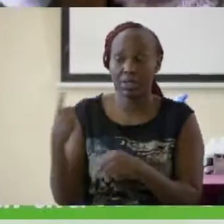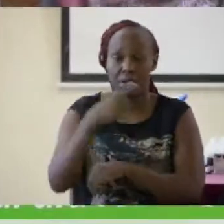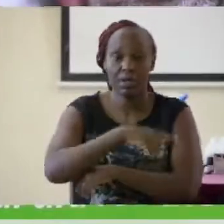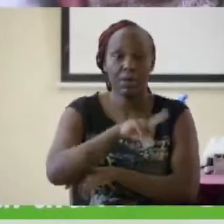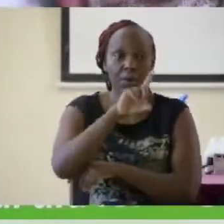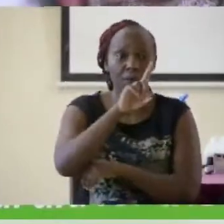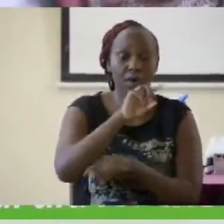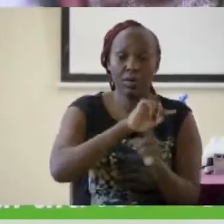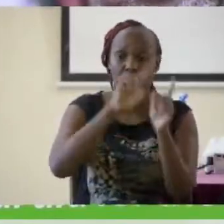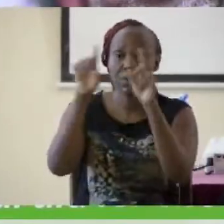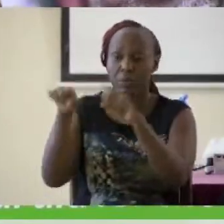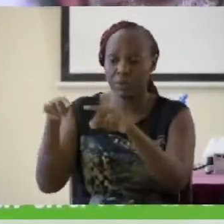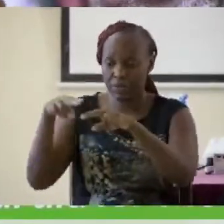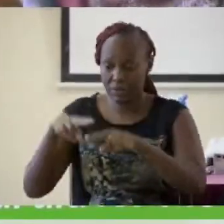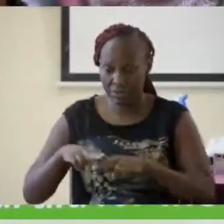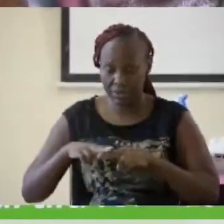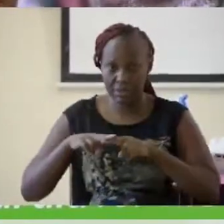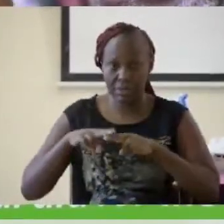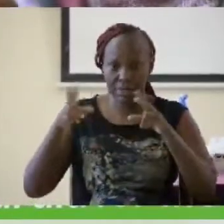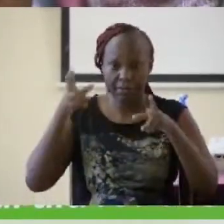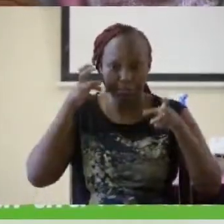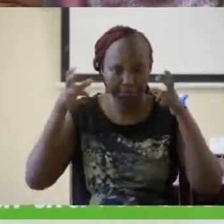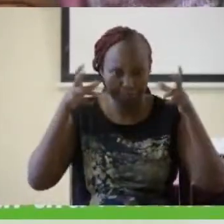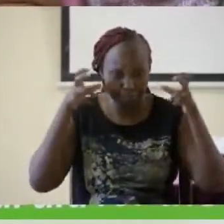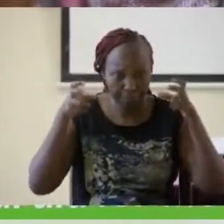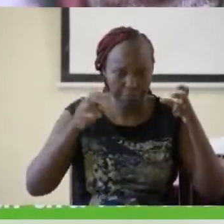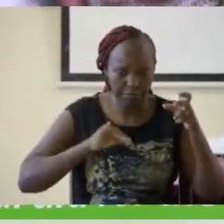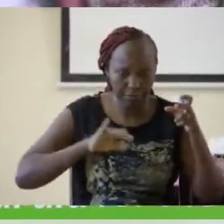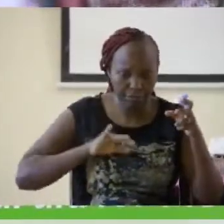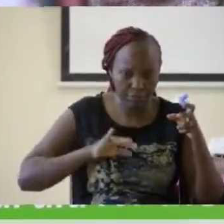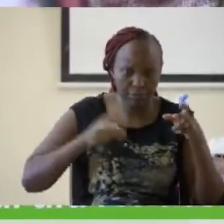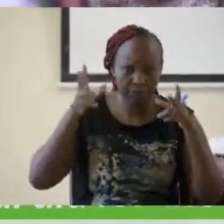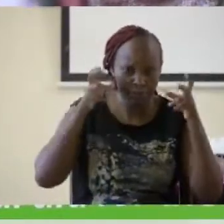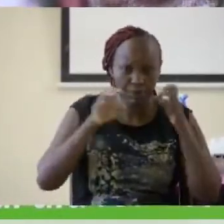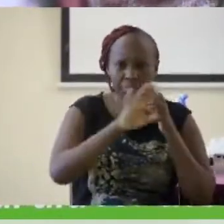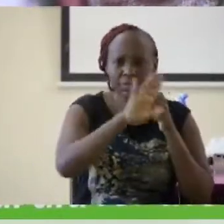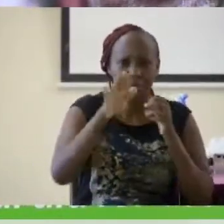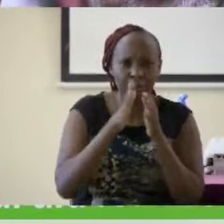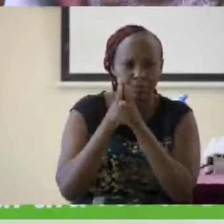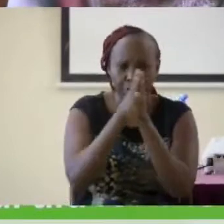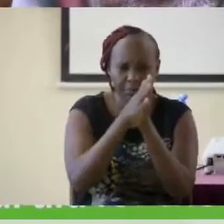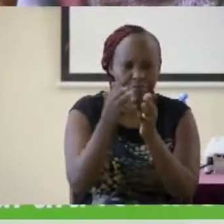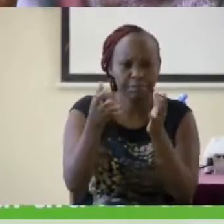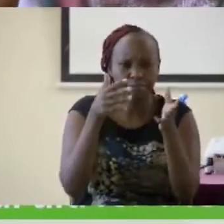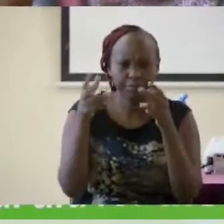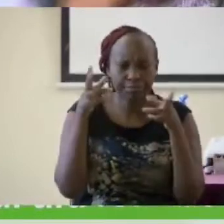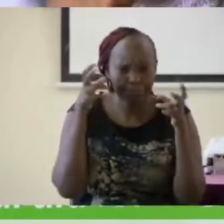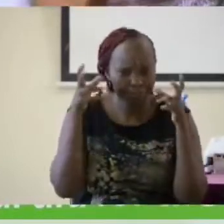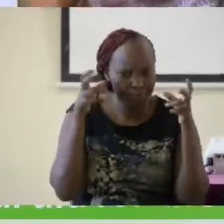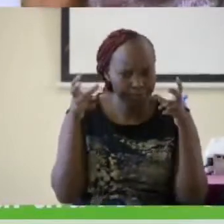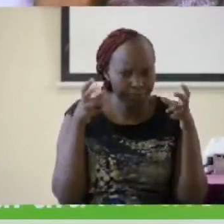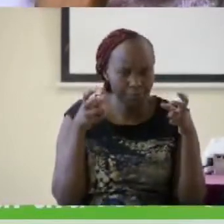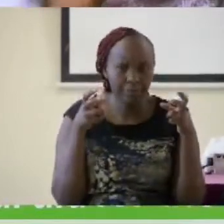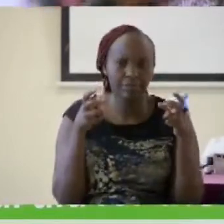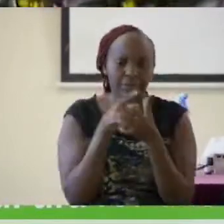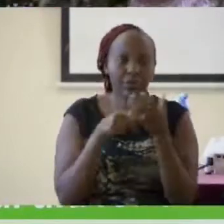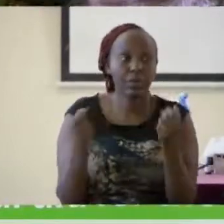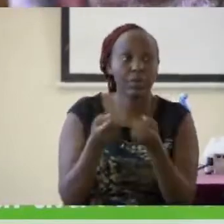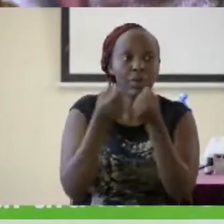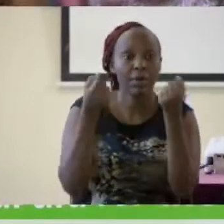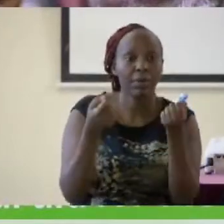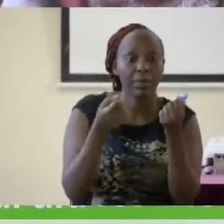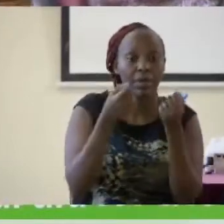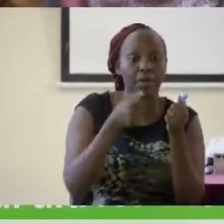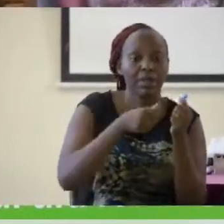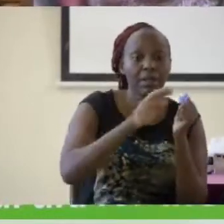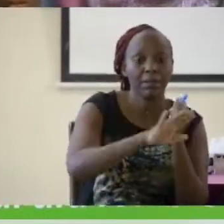go and sit and listen to the widows as they tell their stories. And what happened is that in every one of